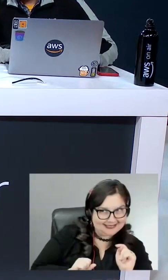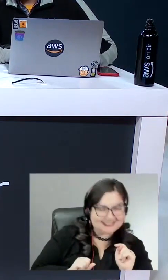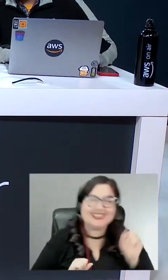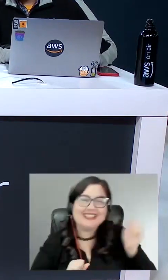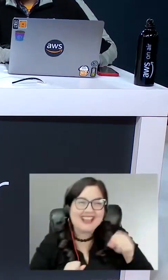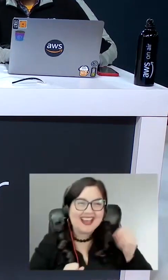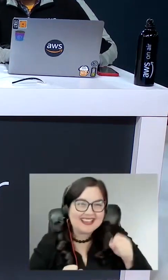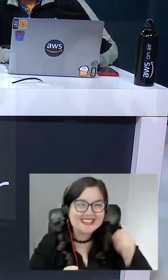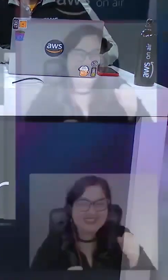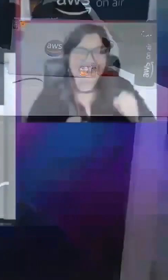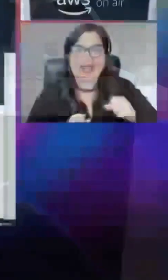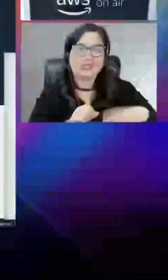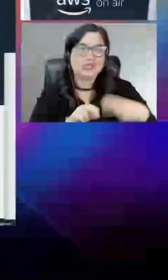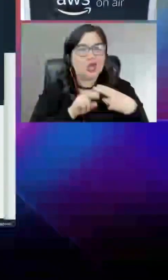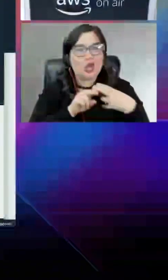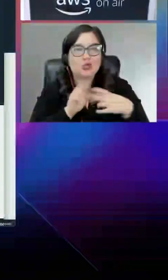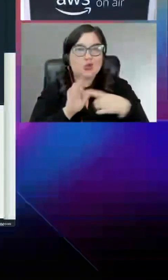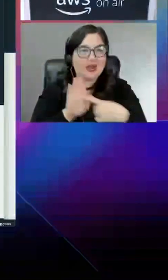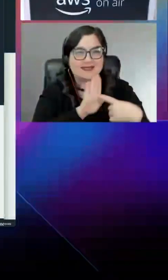short demo here to show.